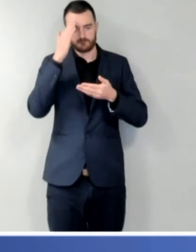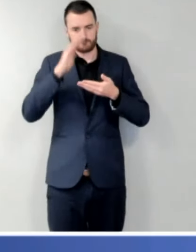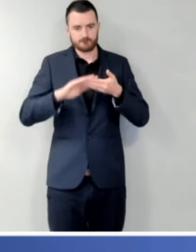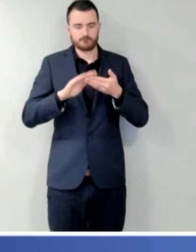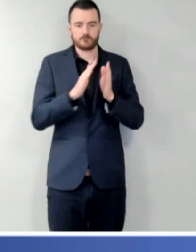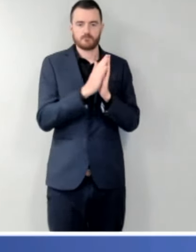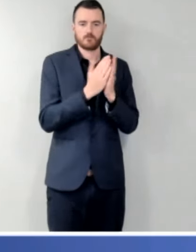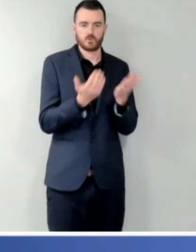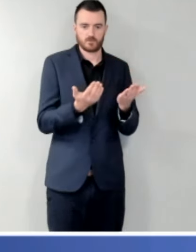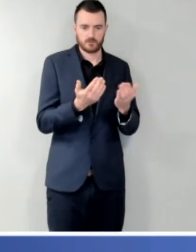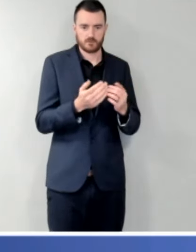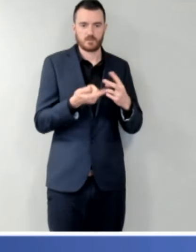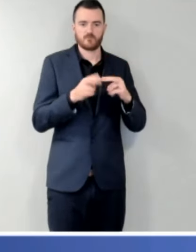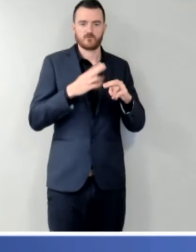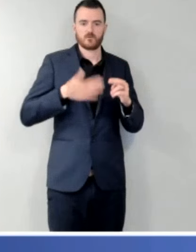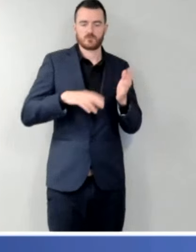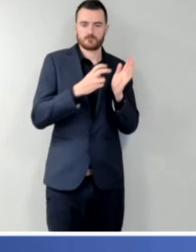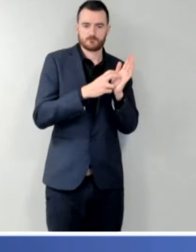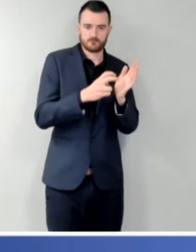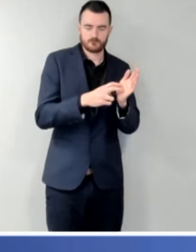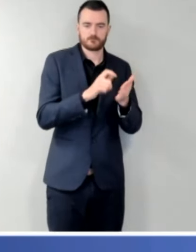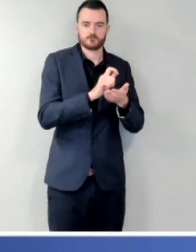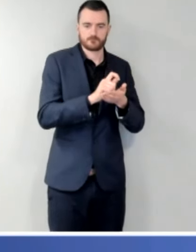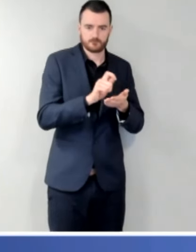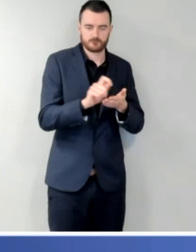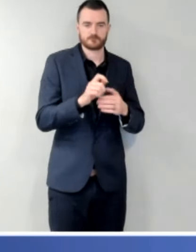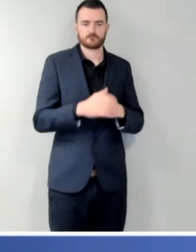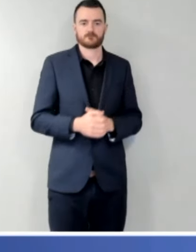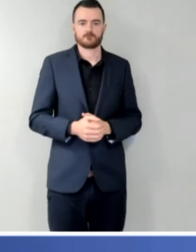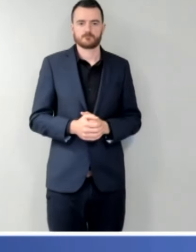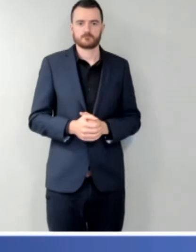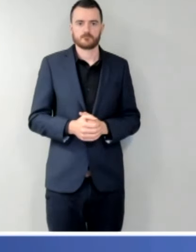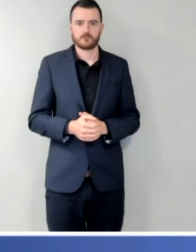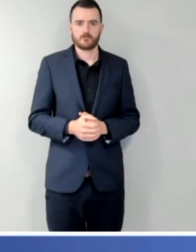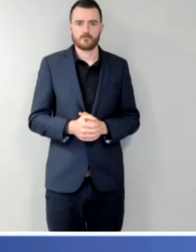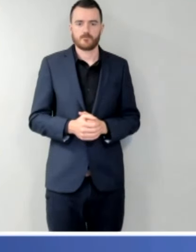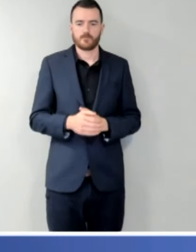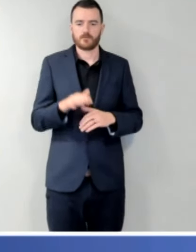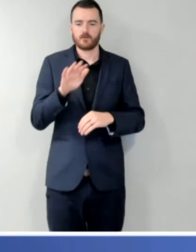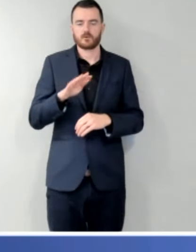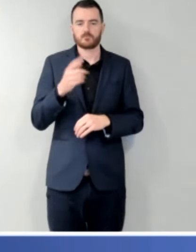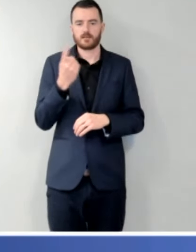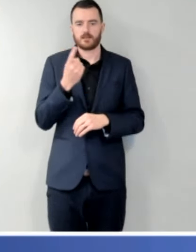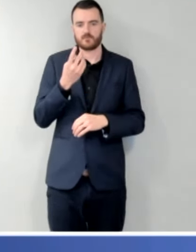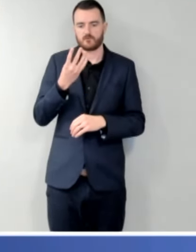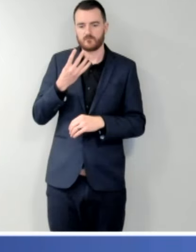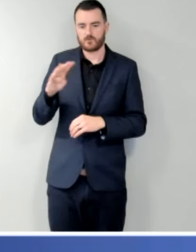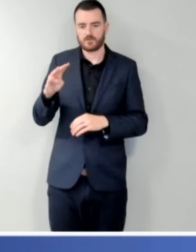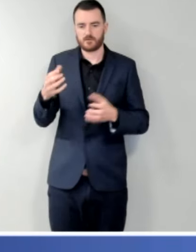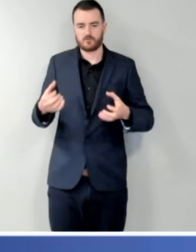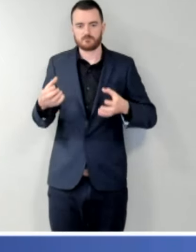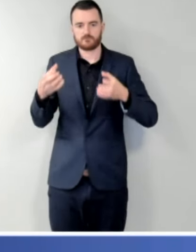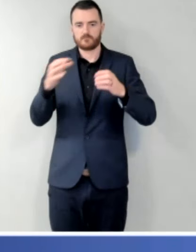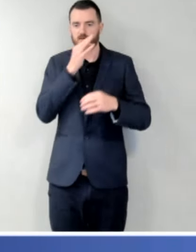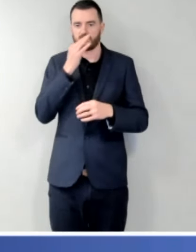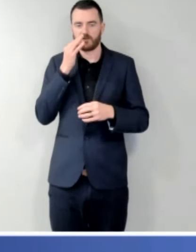for anyone wanting to write messages or to put their reflections there. At around 11:40, the wreath will be carried to the MH17